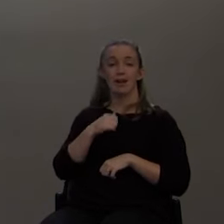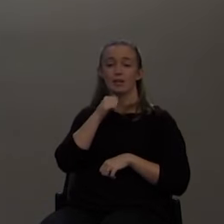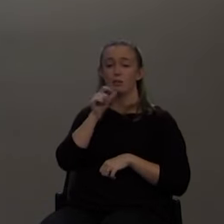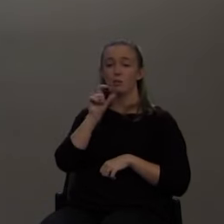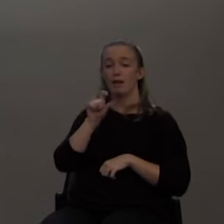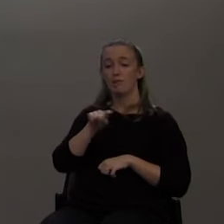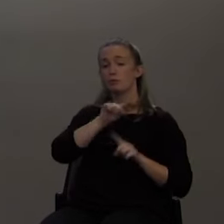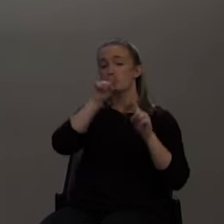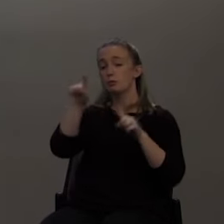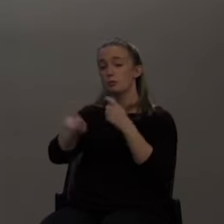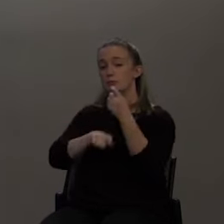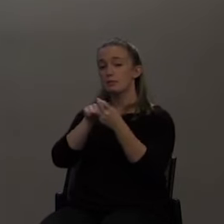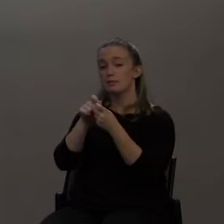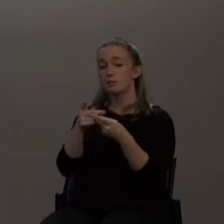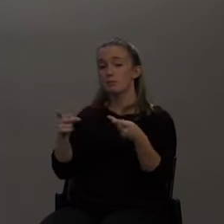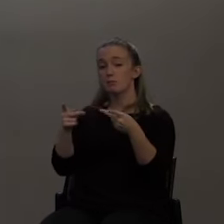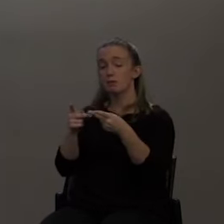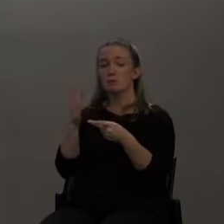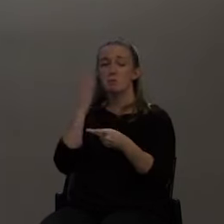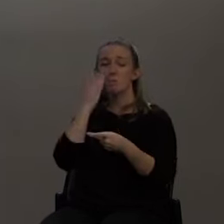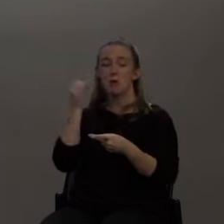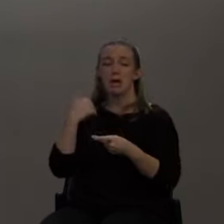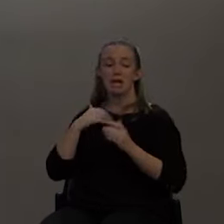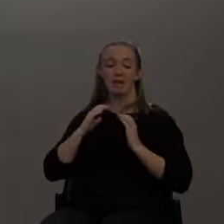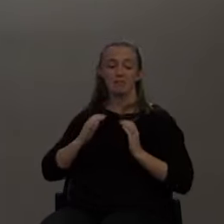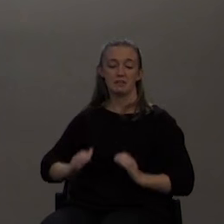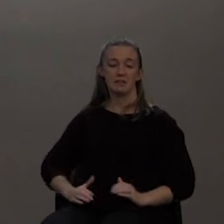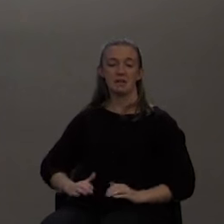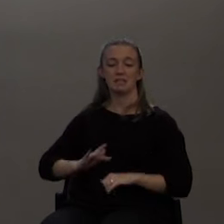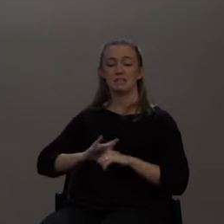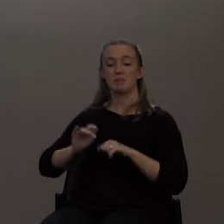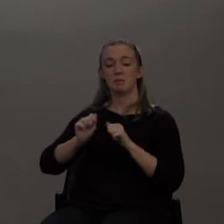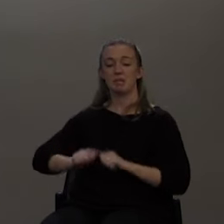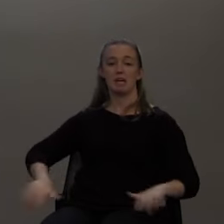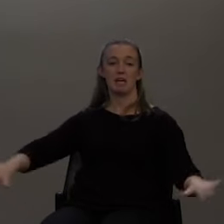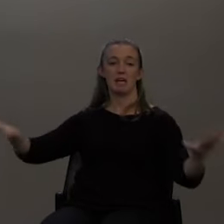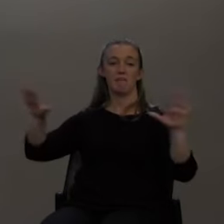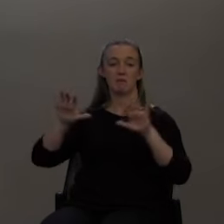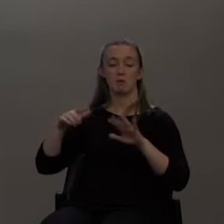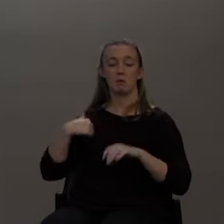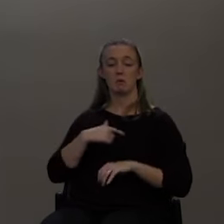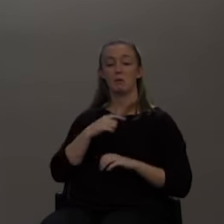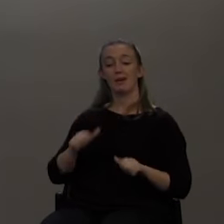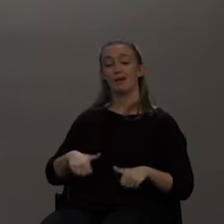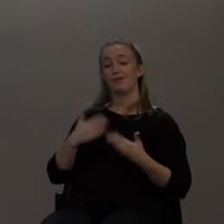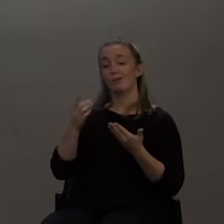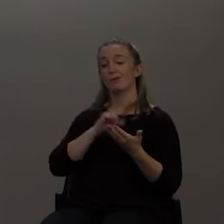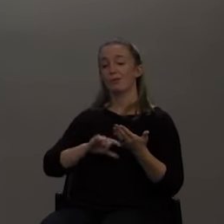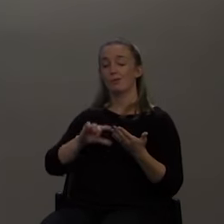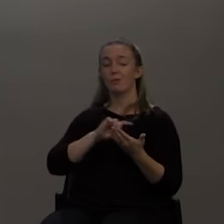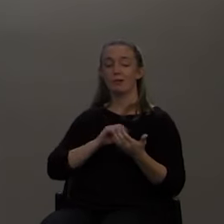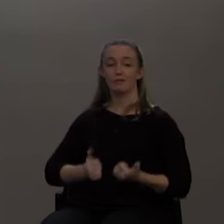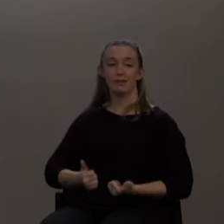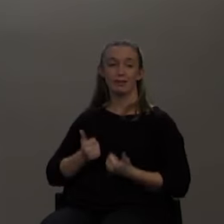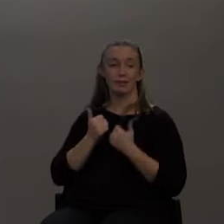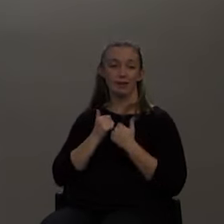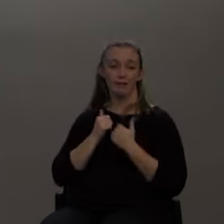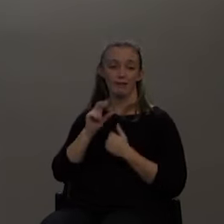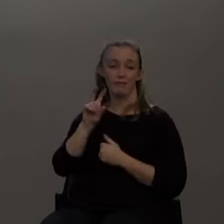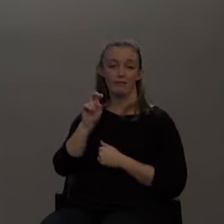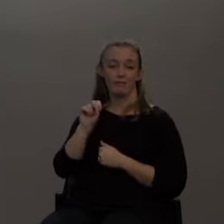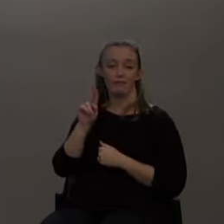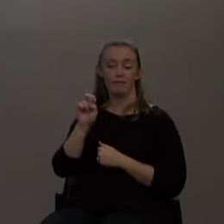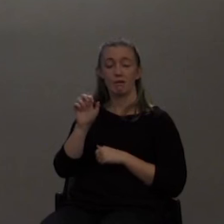my clients are everywhere. And we offer a quality of life venue, very similar to say like in Asheville, North Carolina,